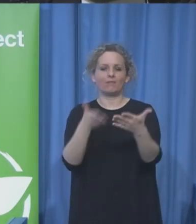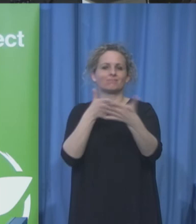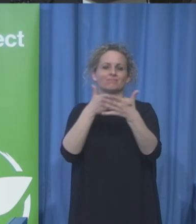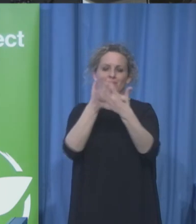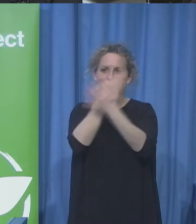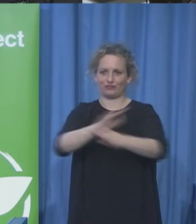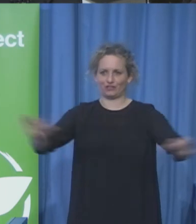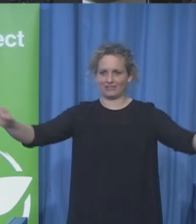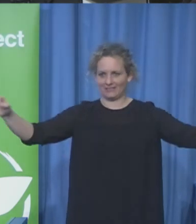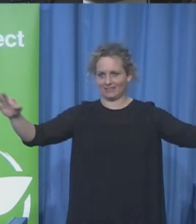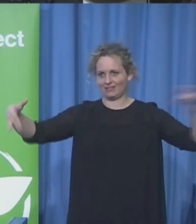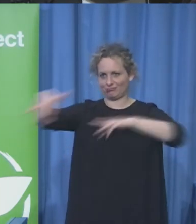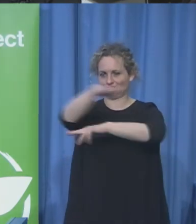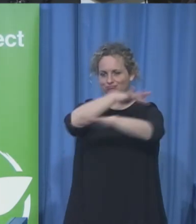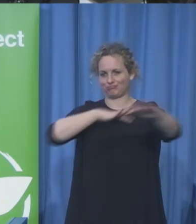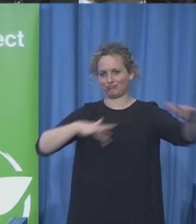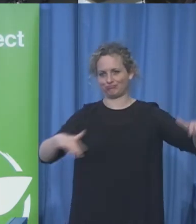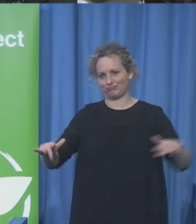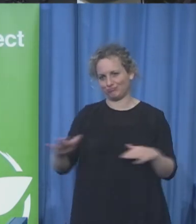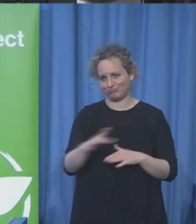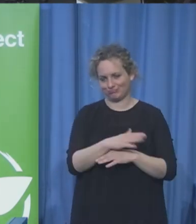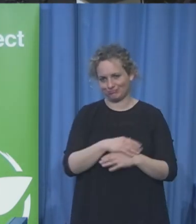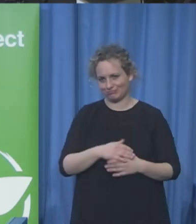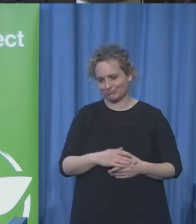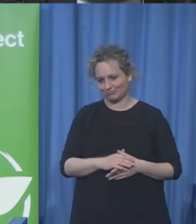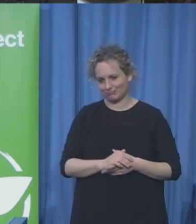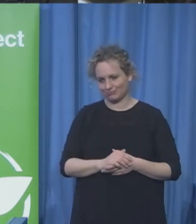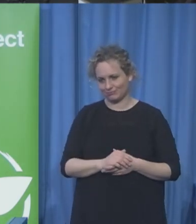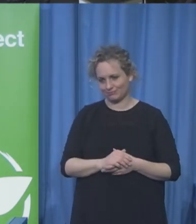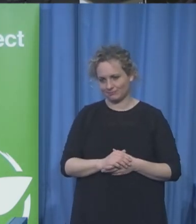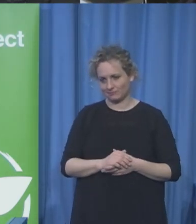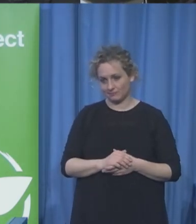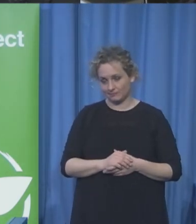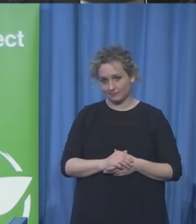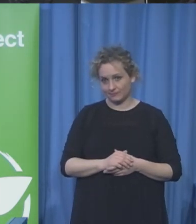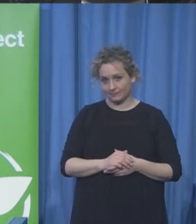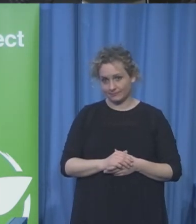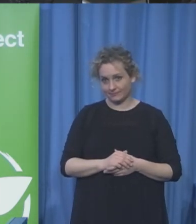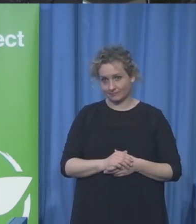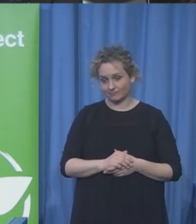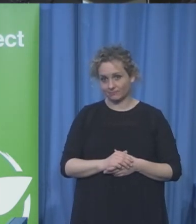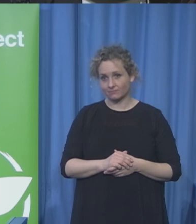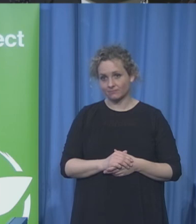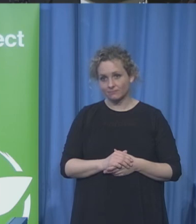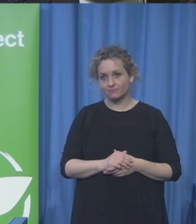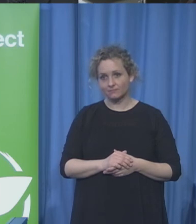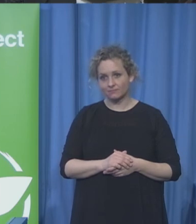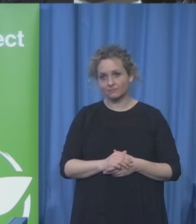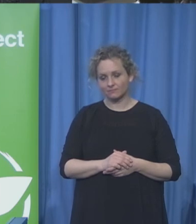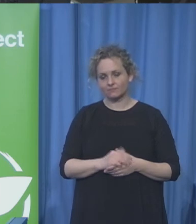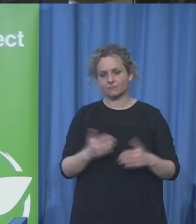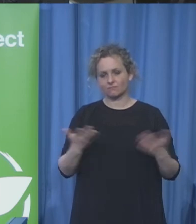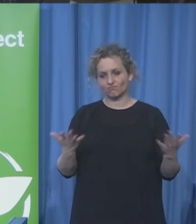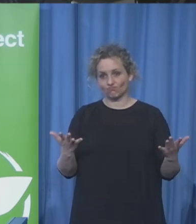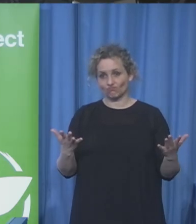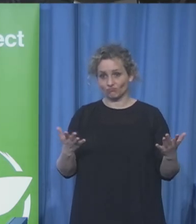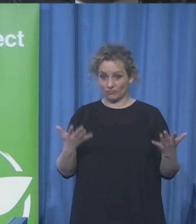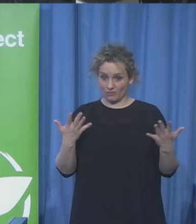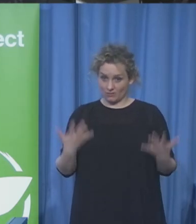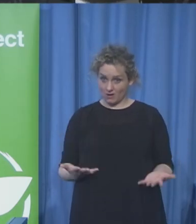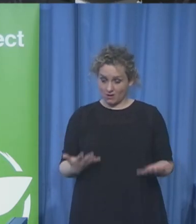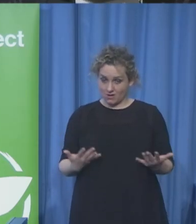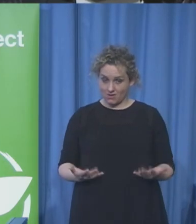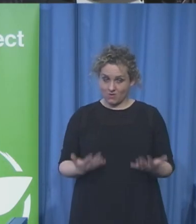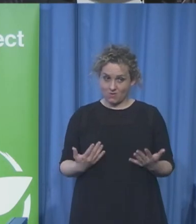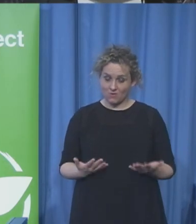forward now with this coming year's research to attack the problems of